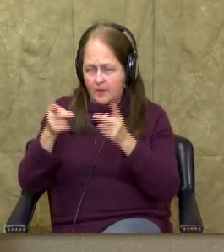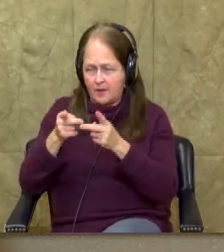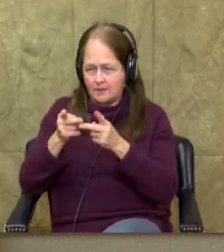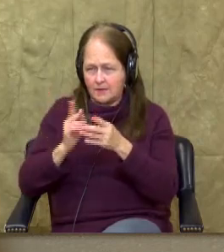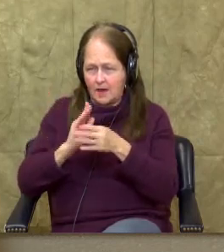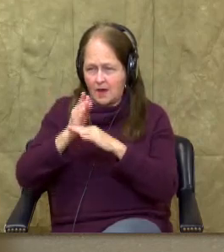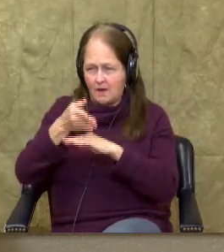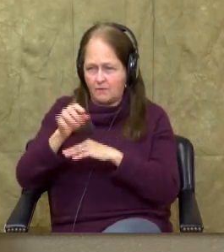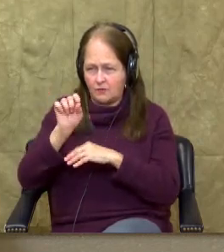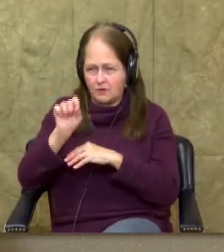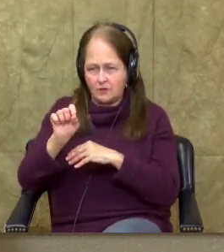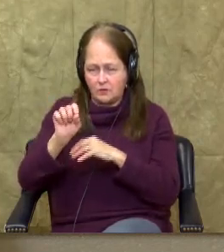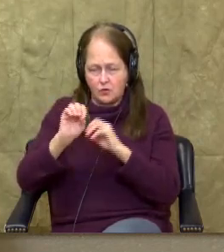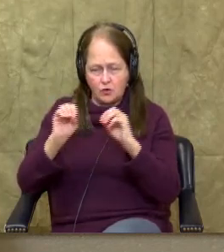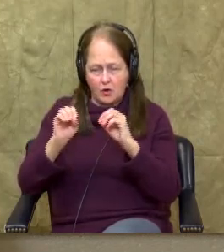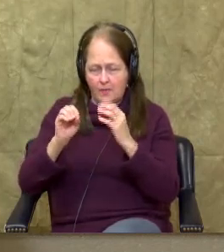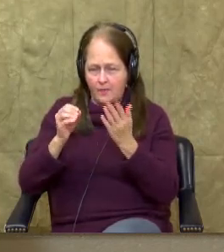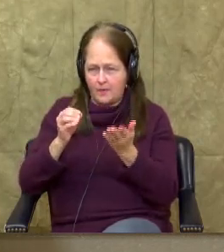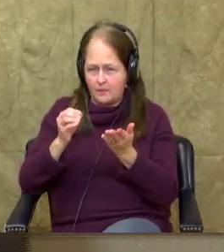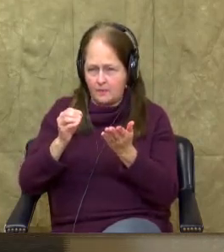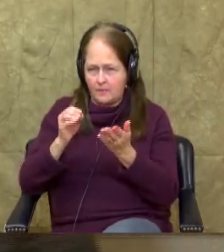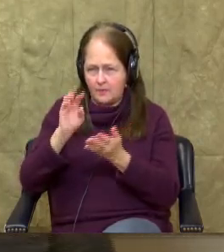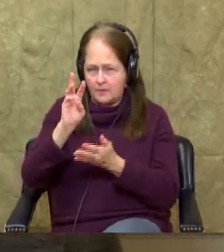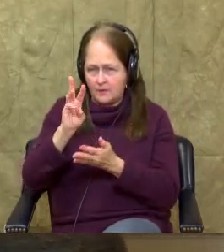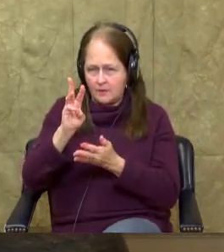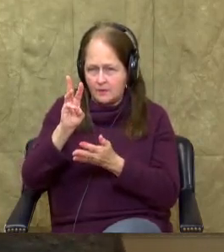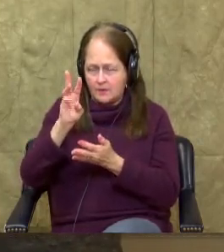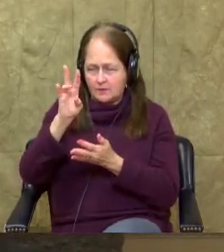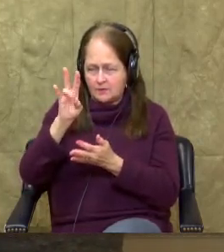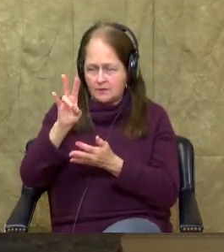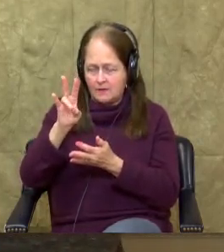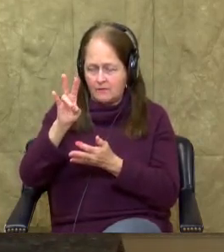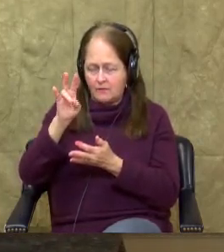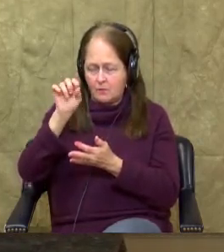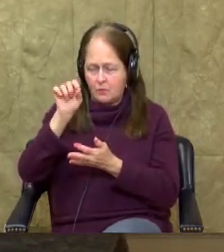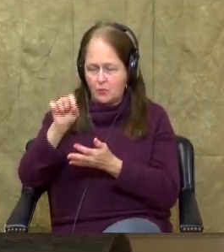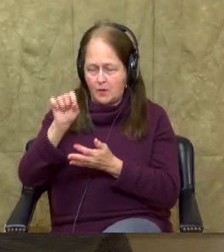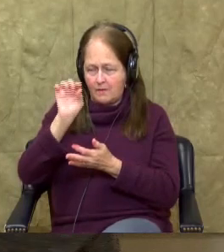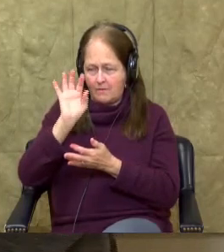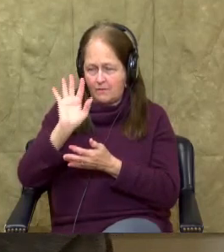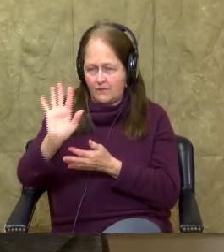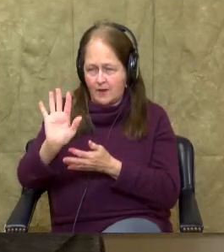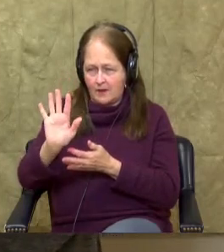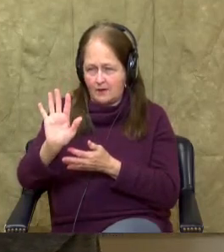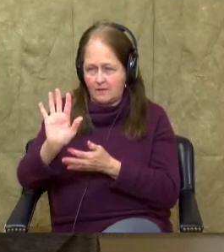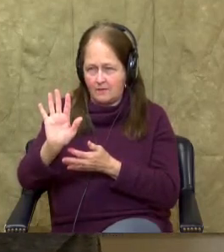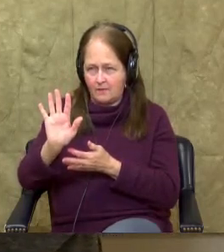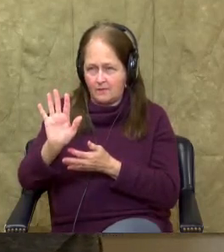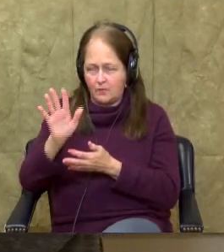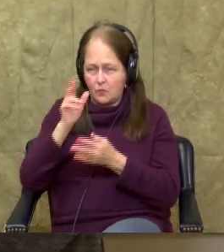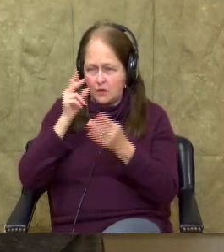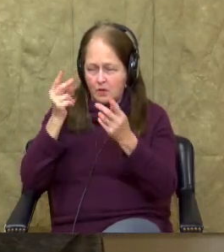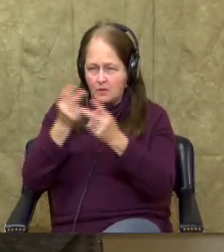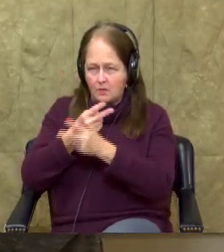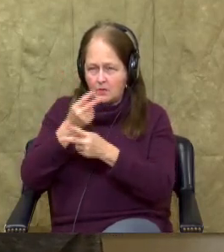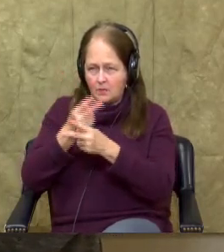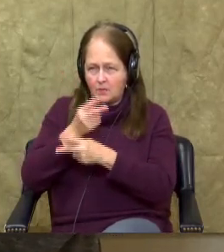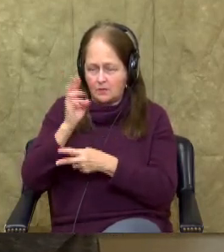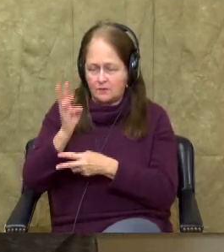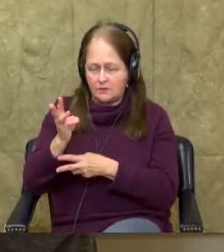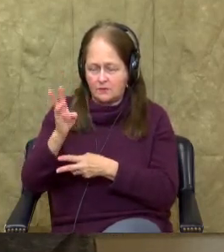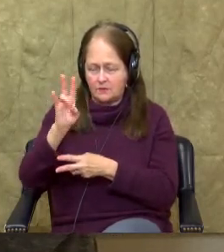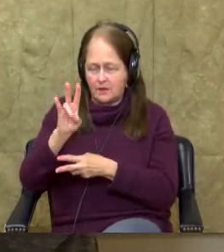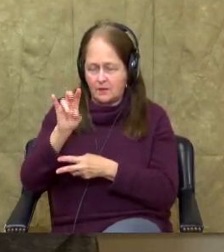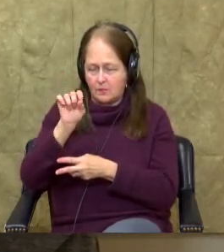decimal, none here, so it's going to be 67.5. So then we're going to multiply